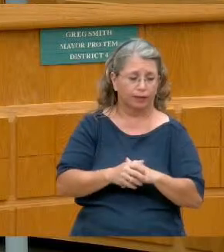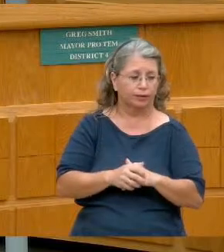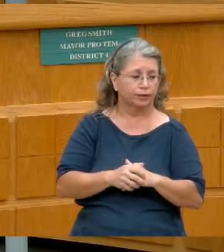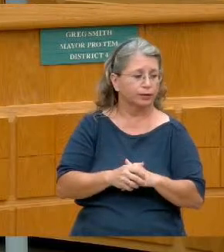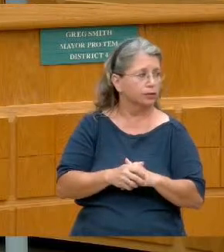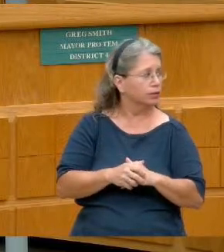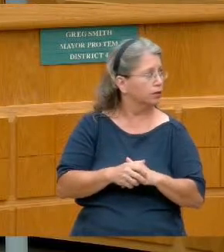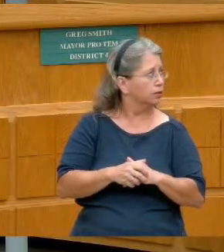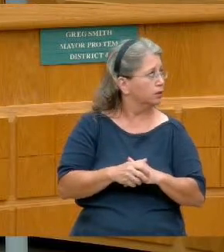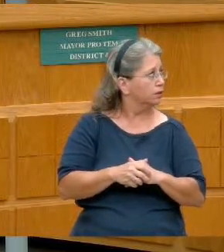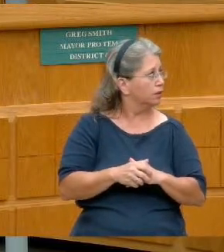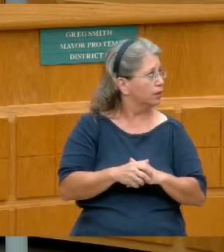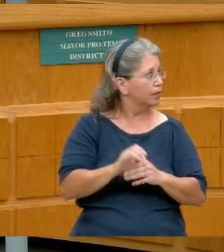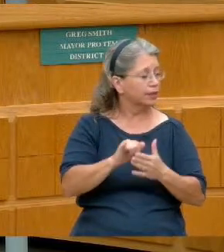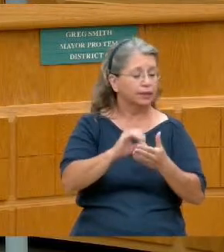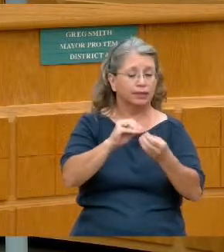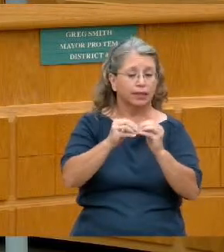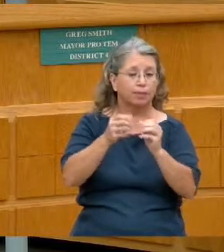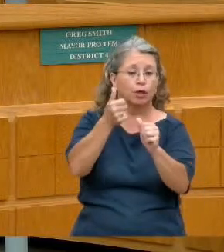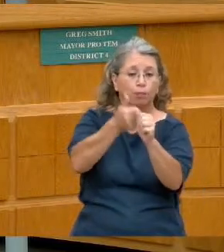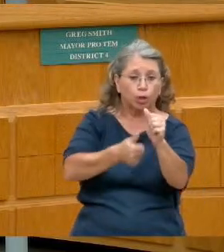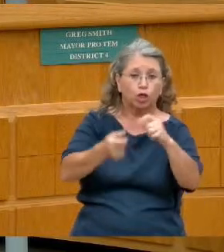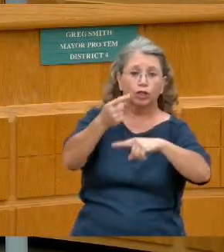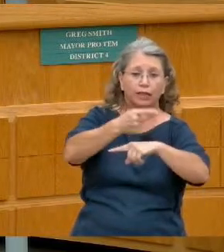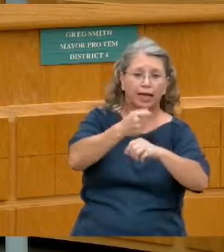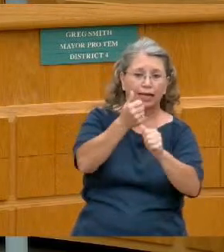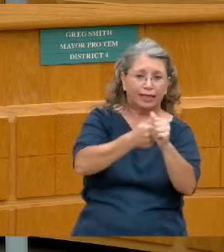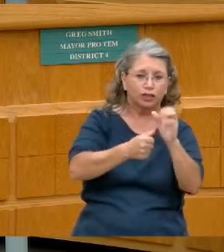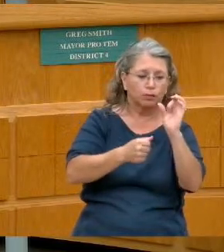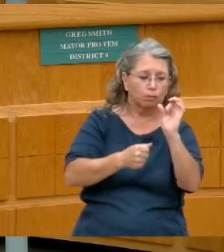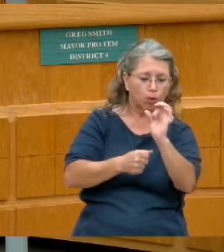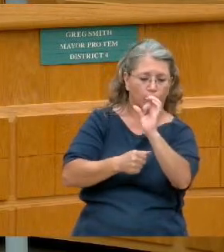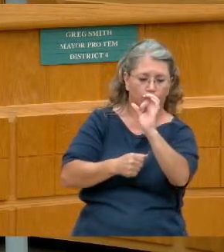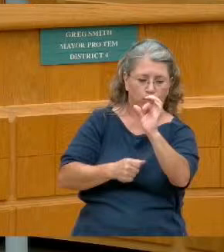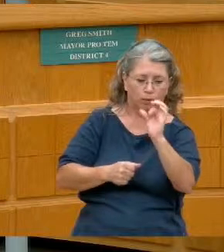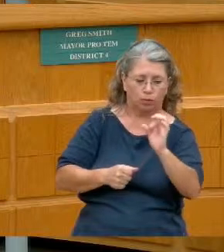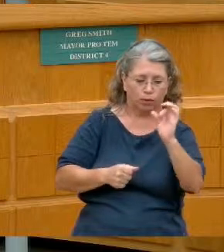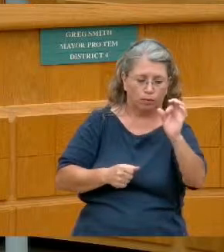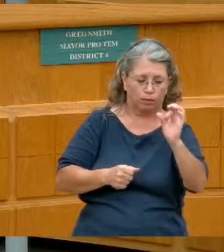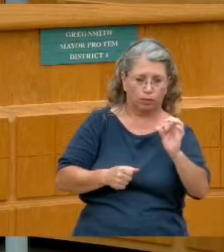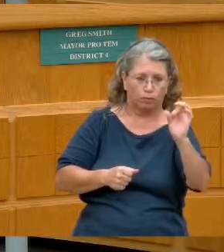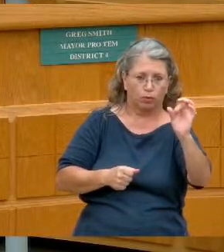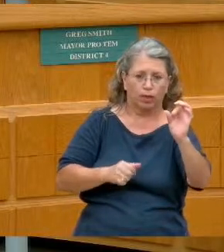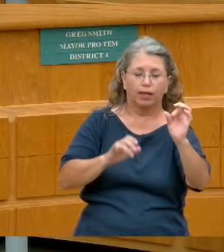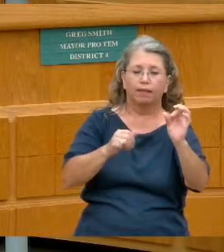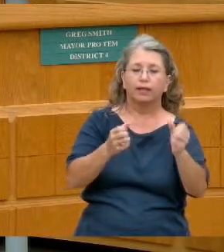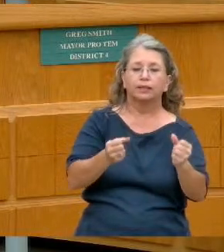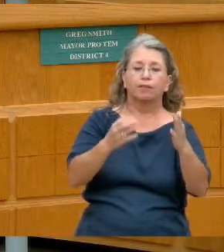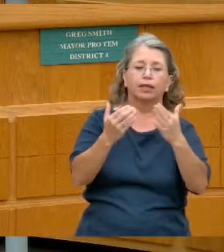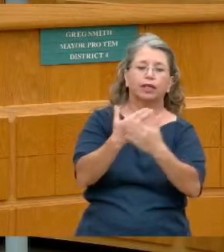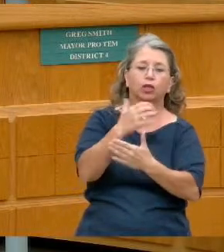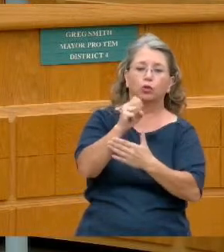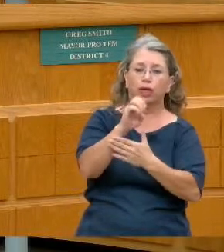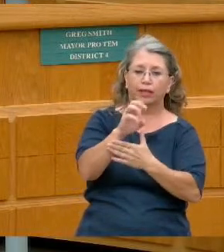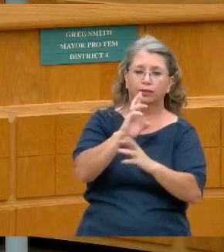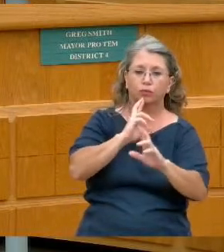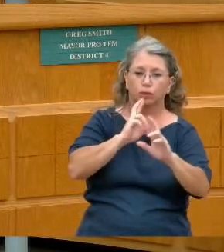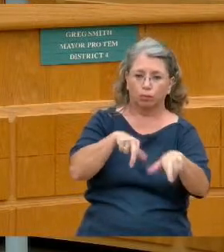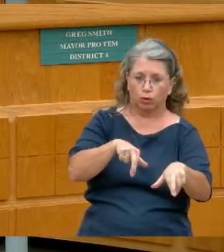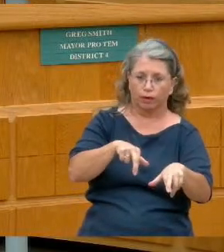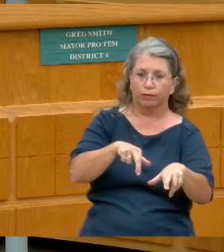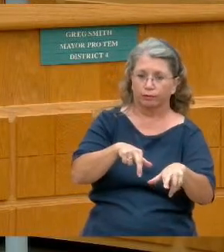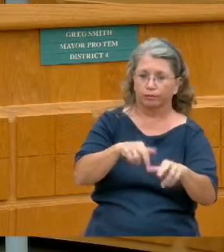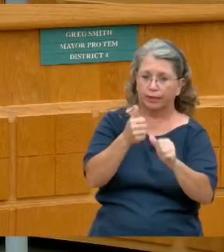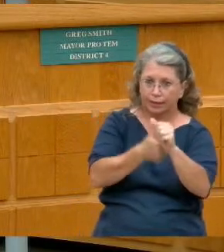This one is the number of new cases per day. Each point on here is a count of number of new cases that were reported, like what you read in the